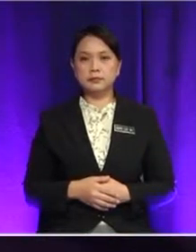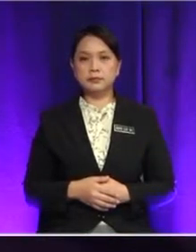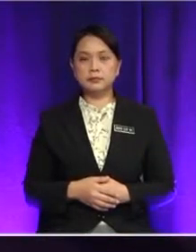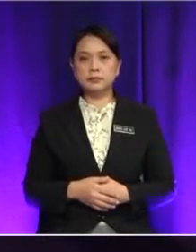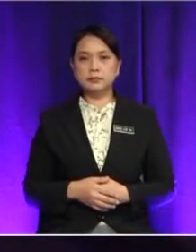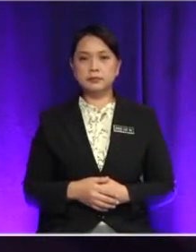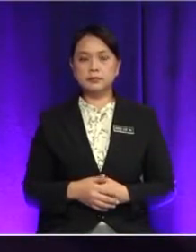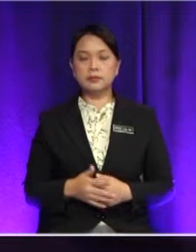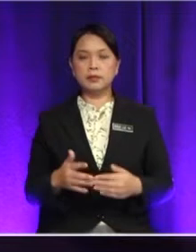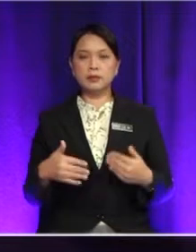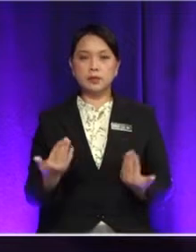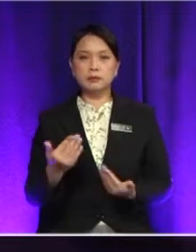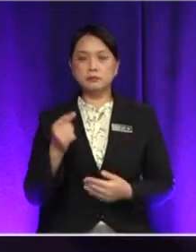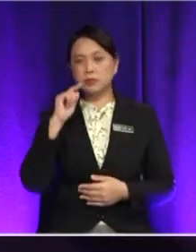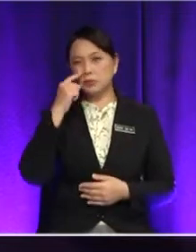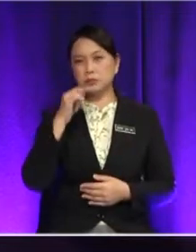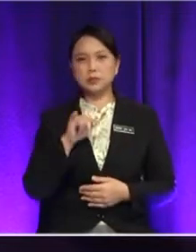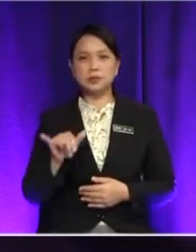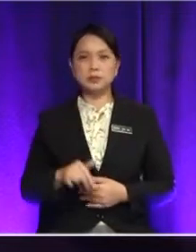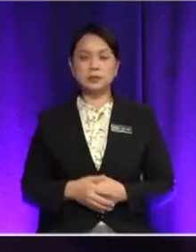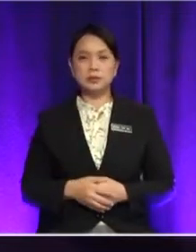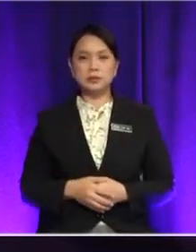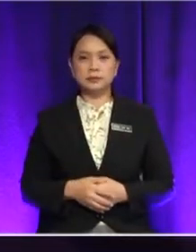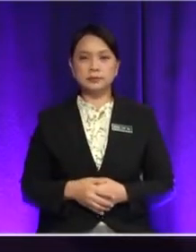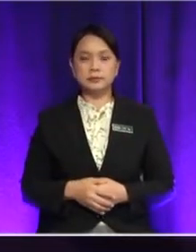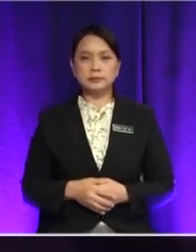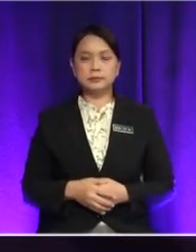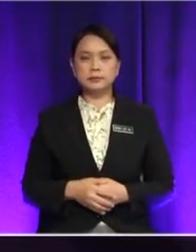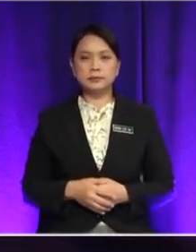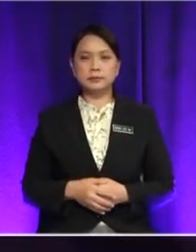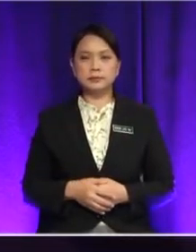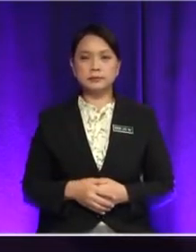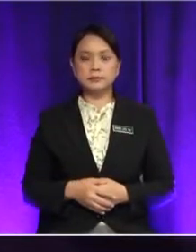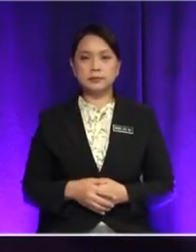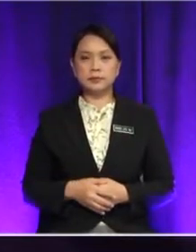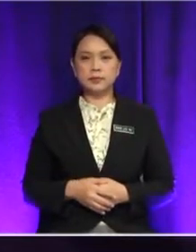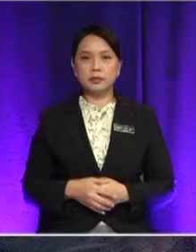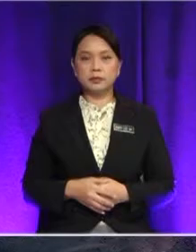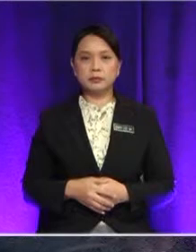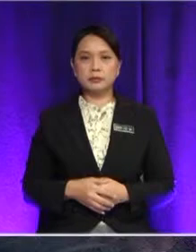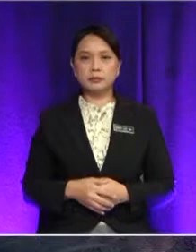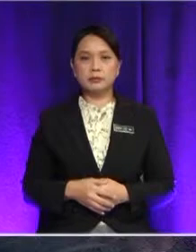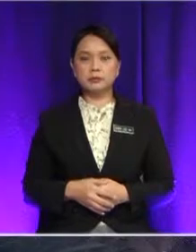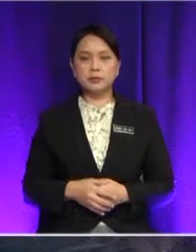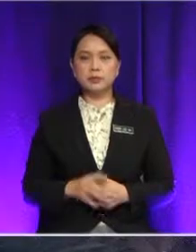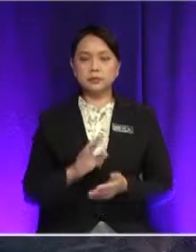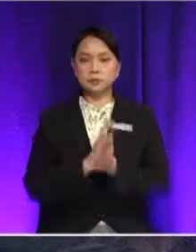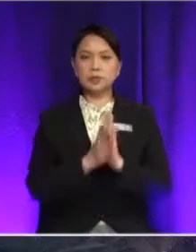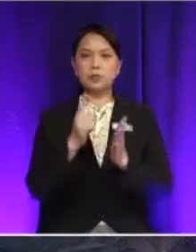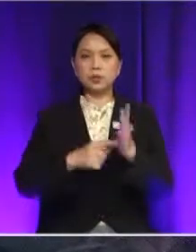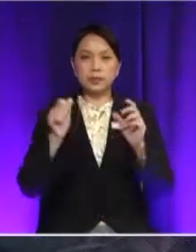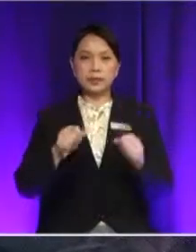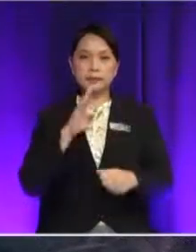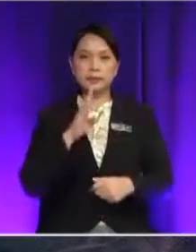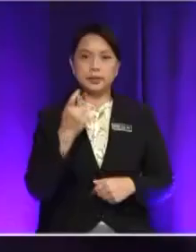How annoying. Welcome to the world of disadvantaged communities. Good. So, Soleha, what can be the keywords, Soleha, after the